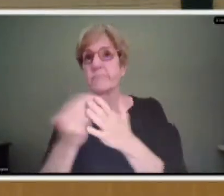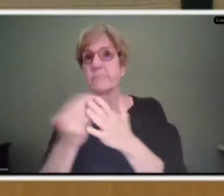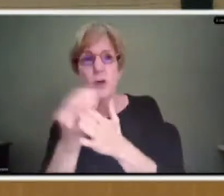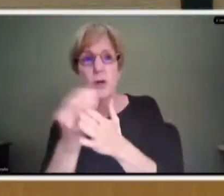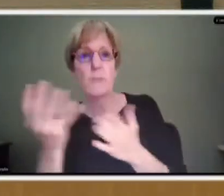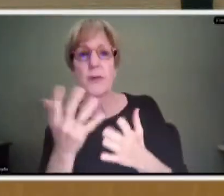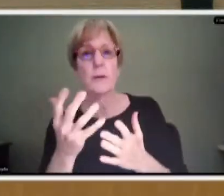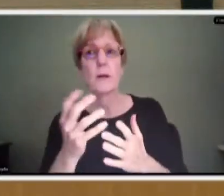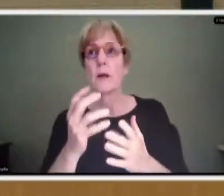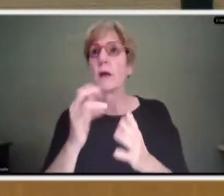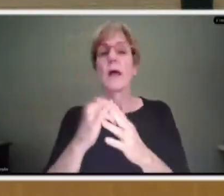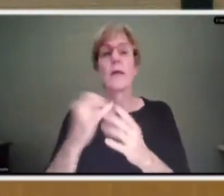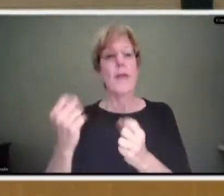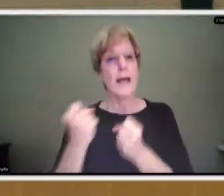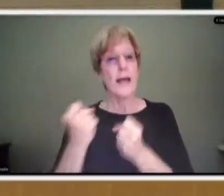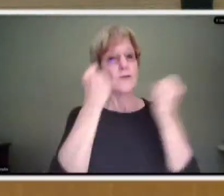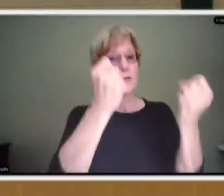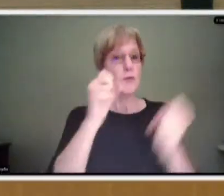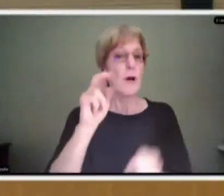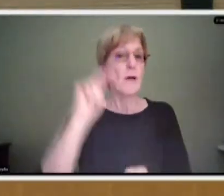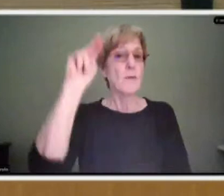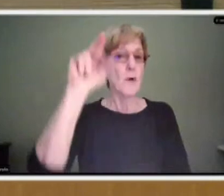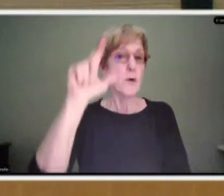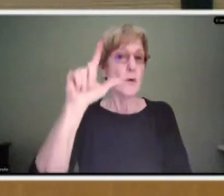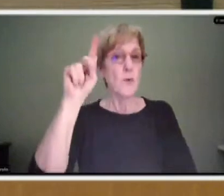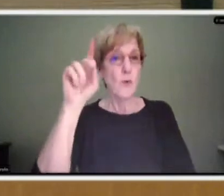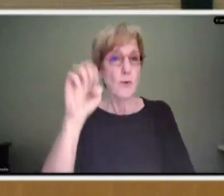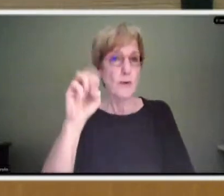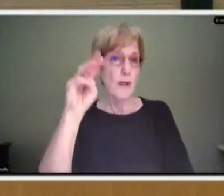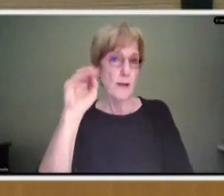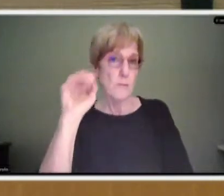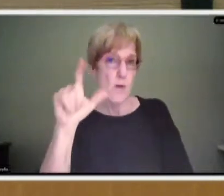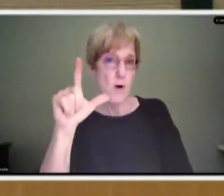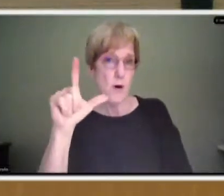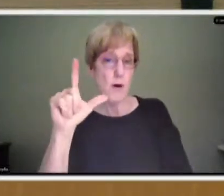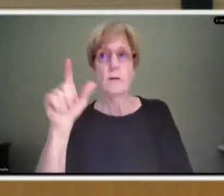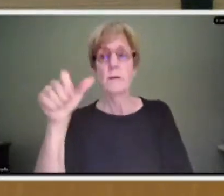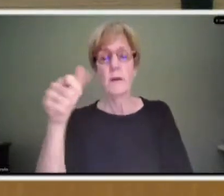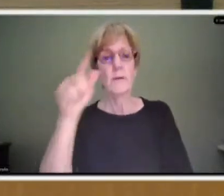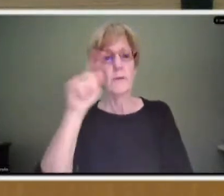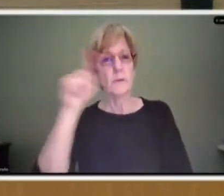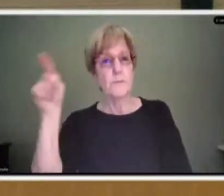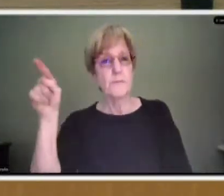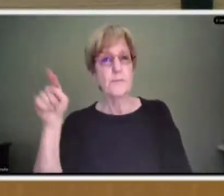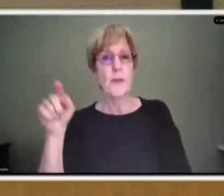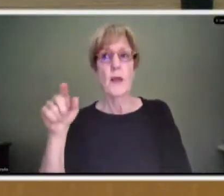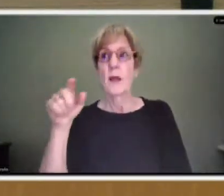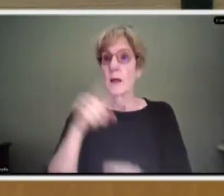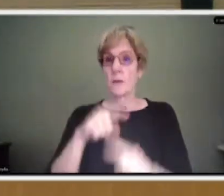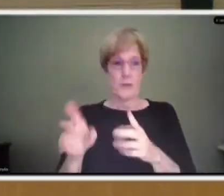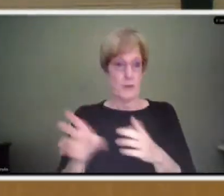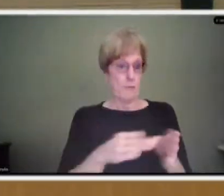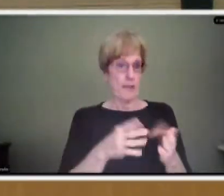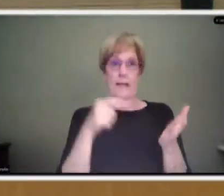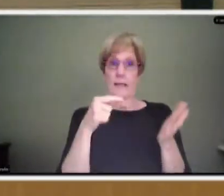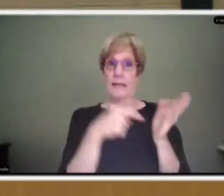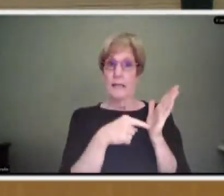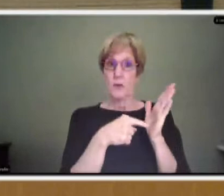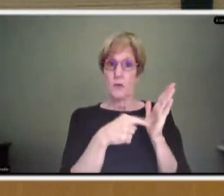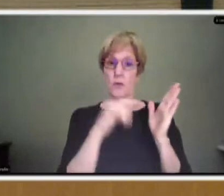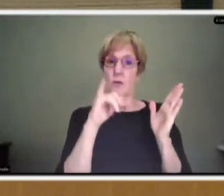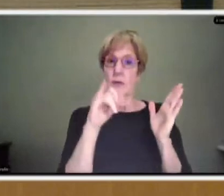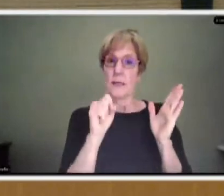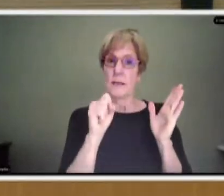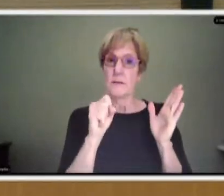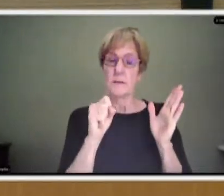North Lake Mall or other places. What you have scheduled here in your land use plan is Neighborhood